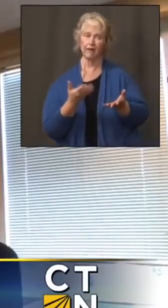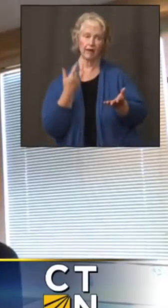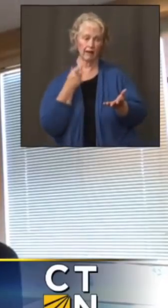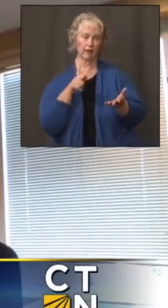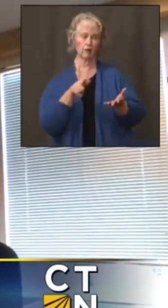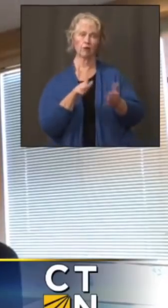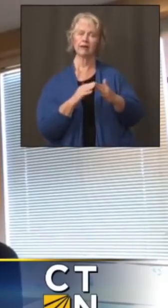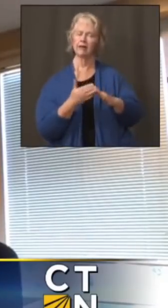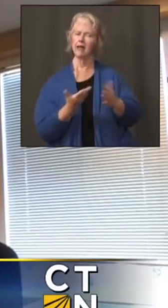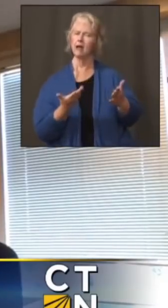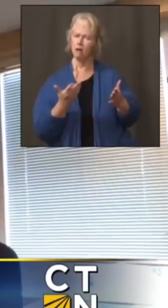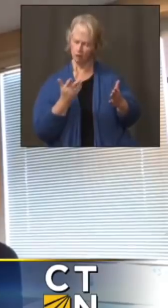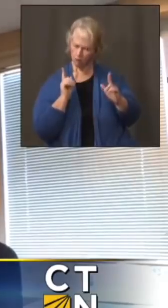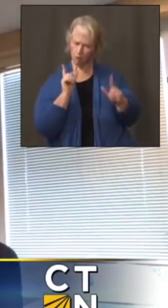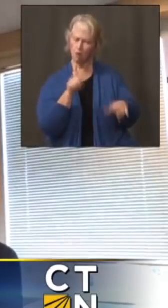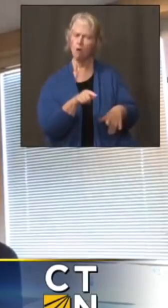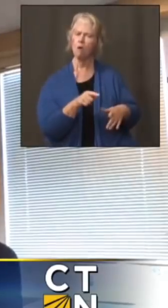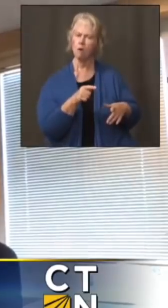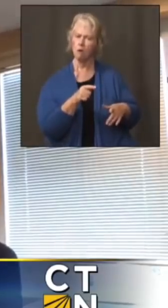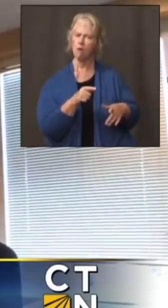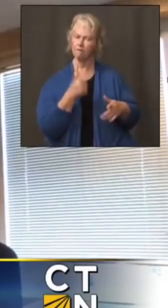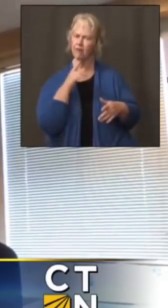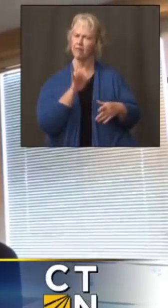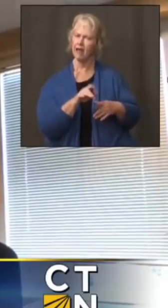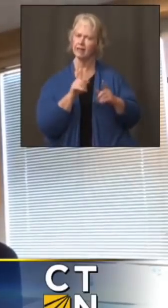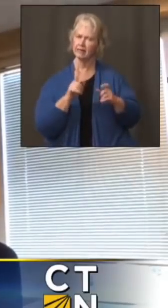towns, and go out and take a test.